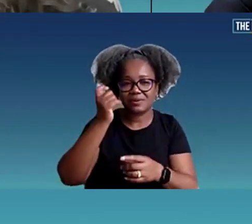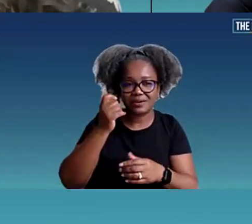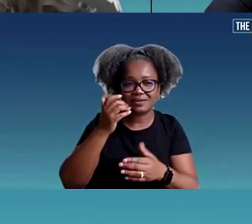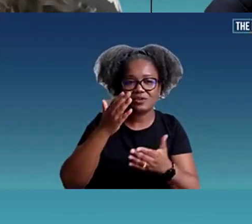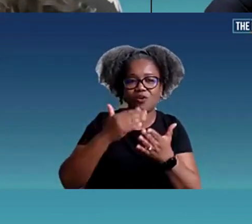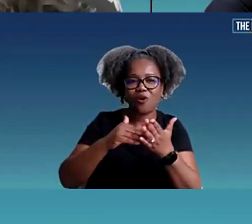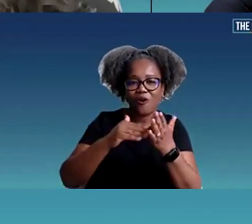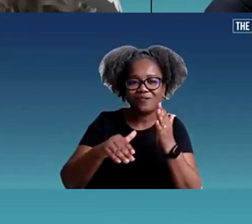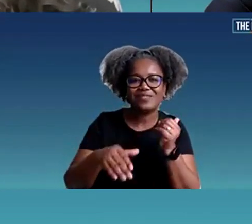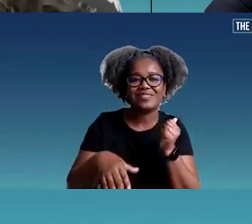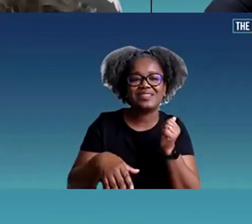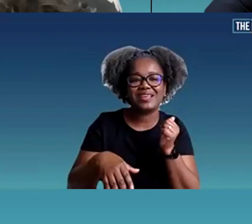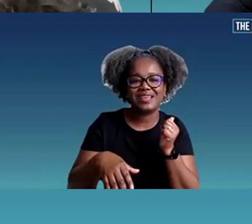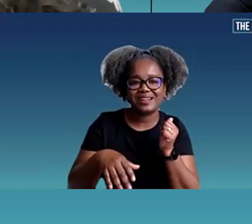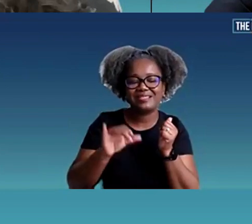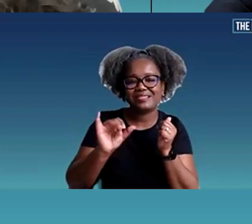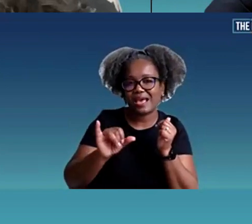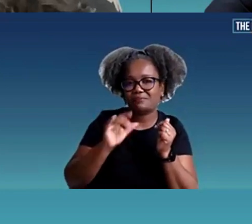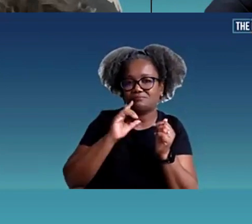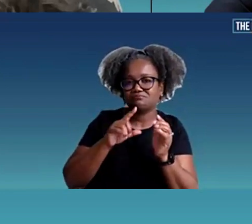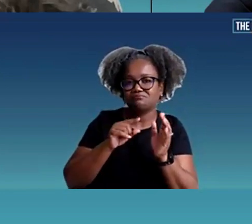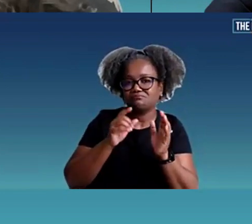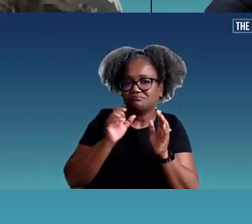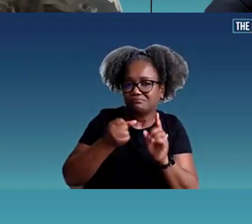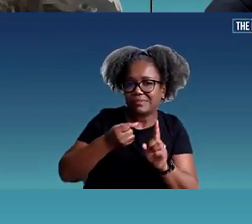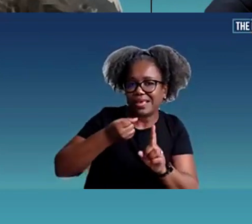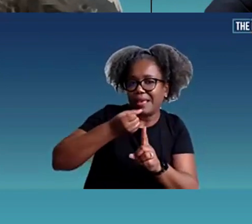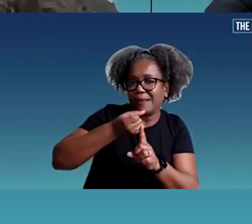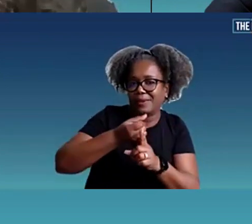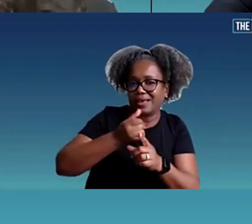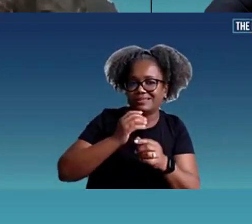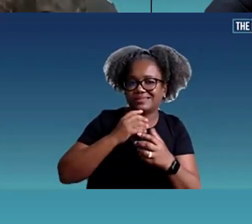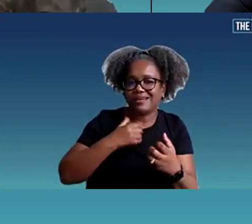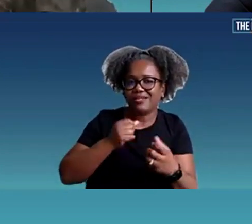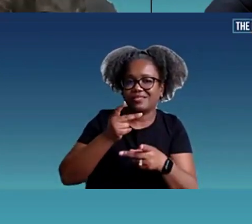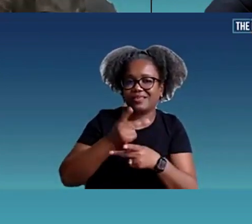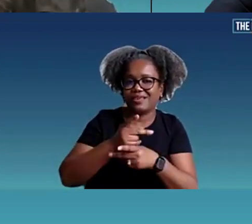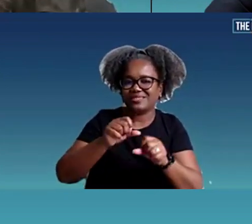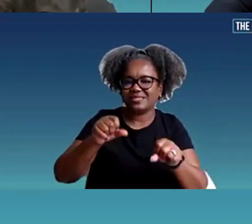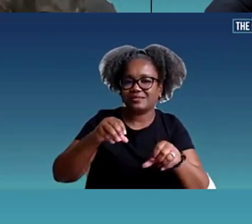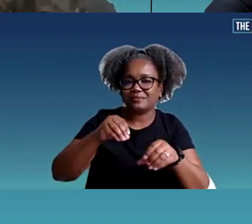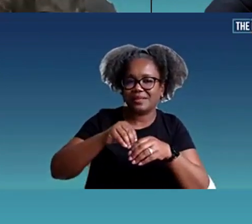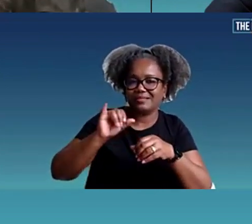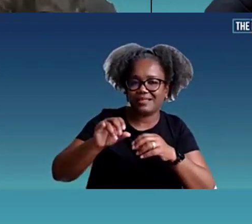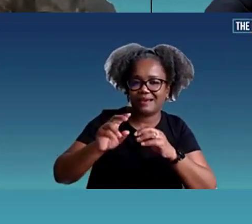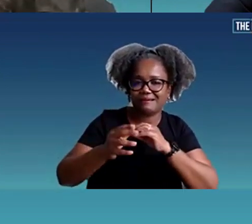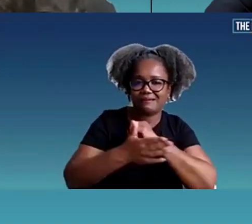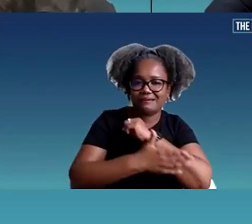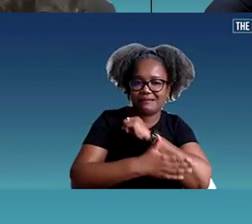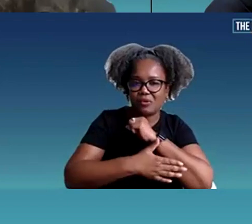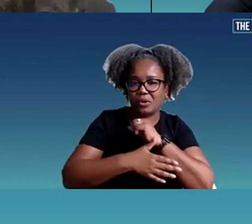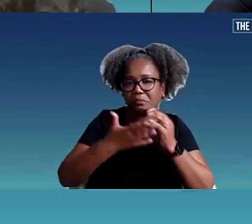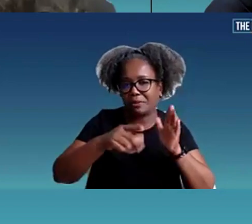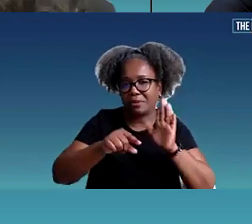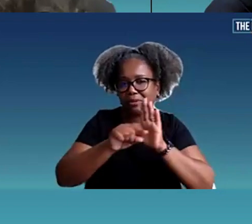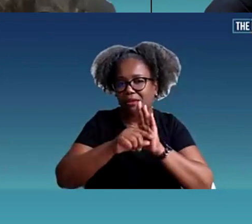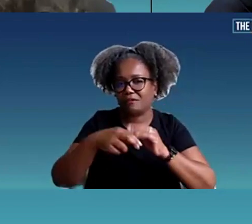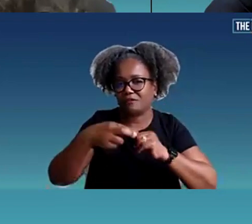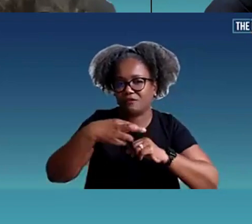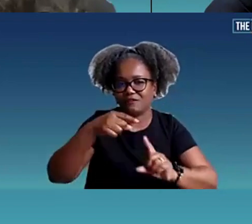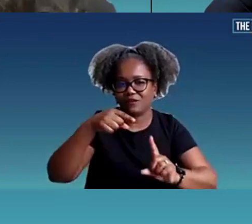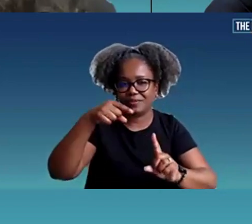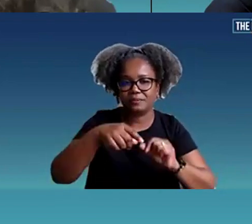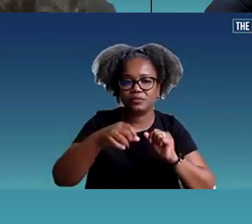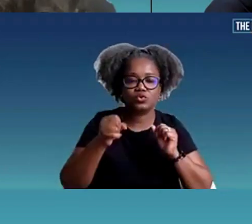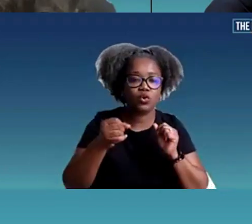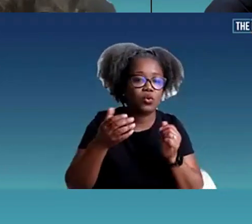system. Now, to be able to get actual local cancer registry data or health